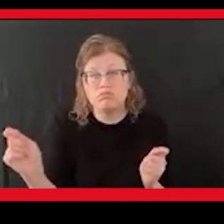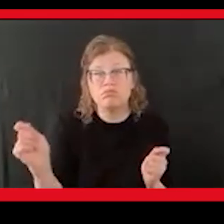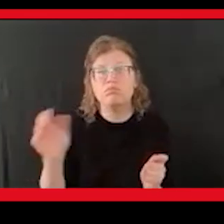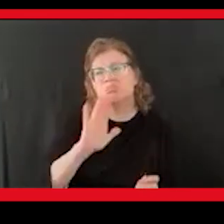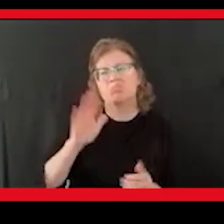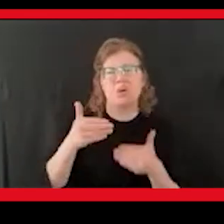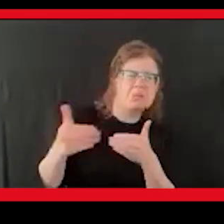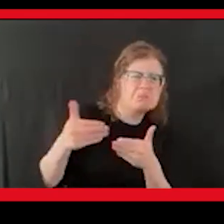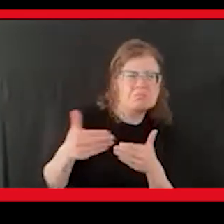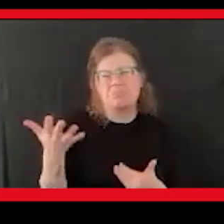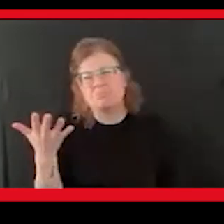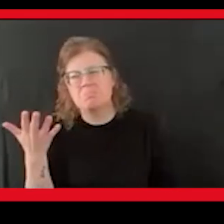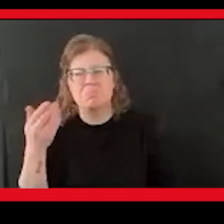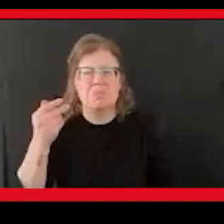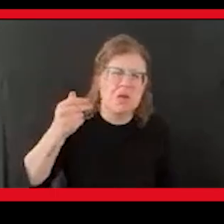and August.